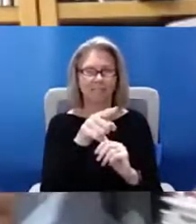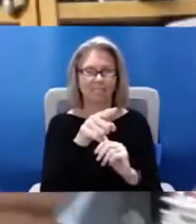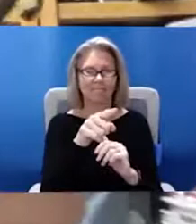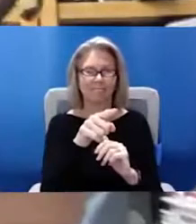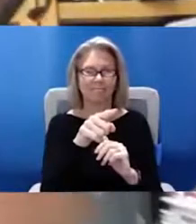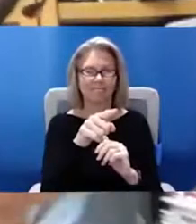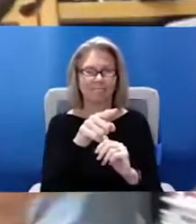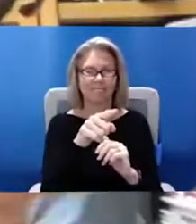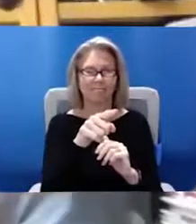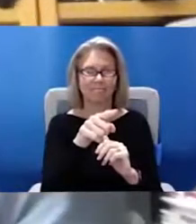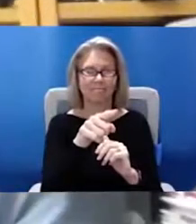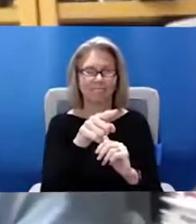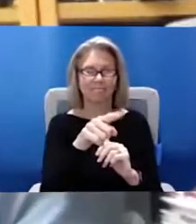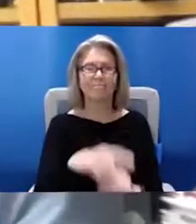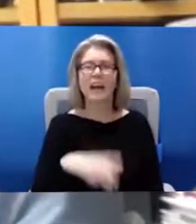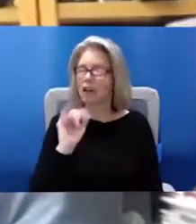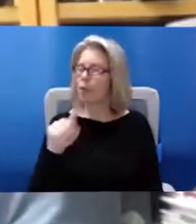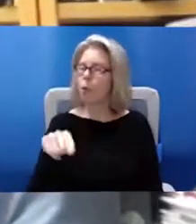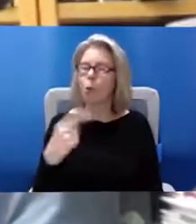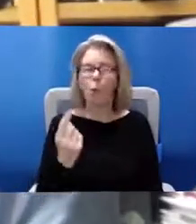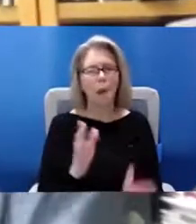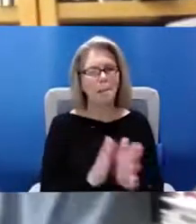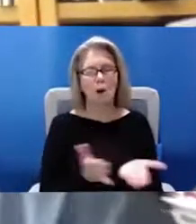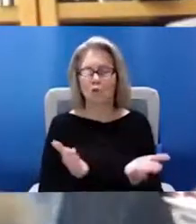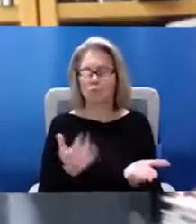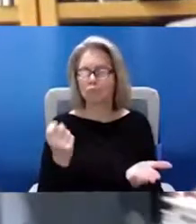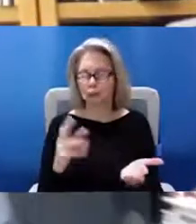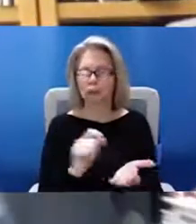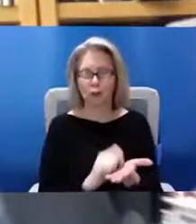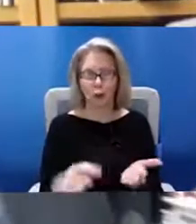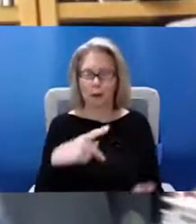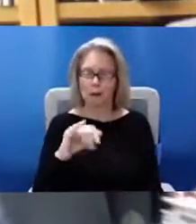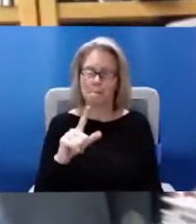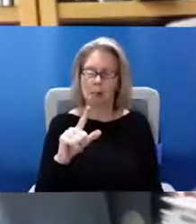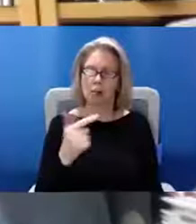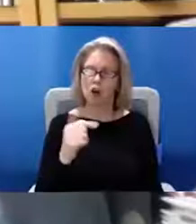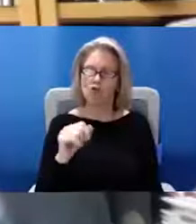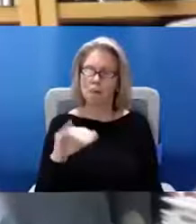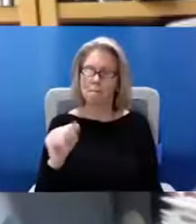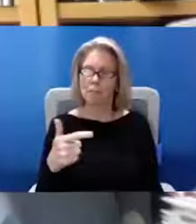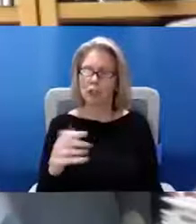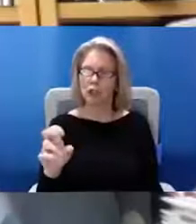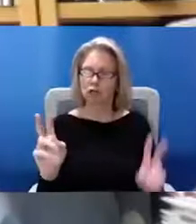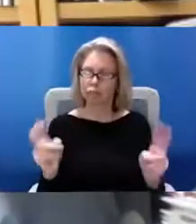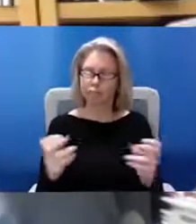that is the only book that Maria wrote,